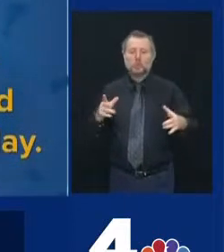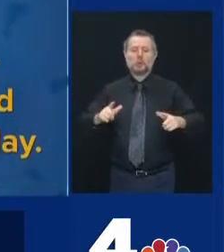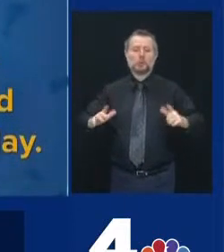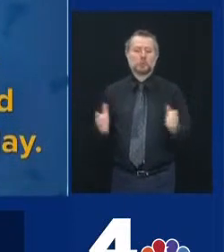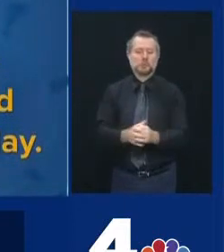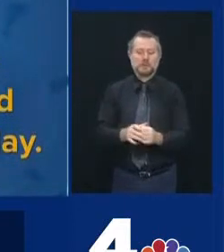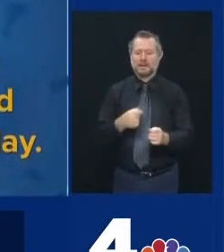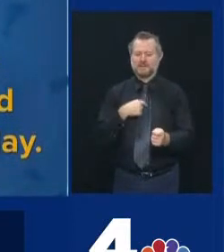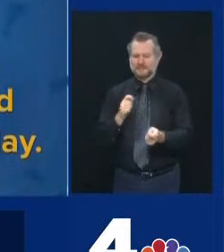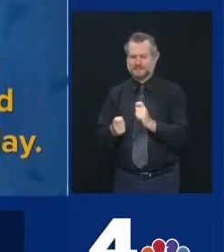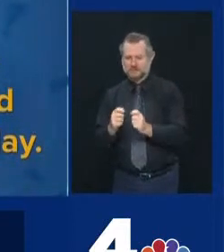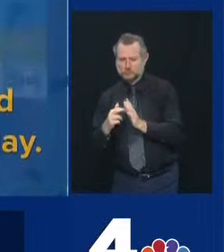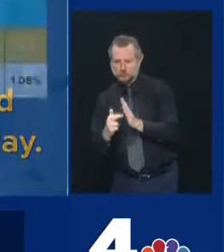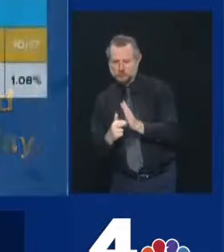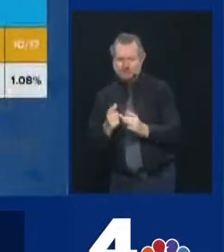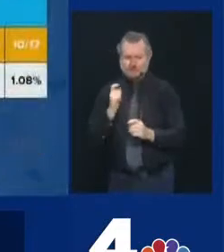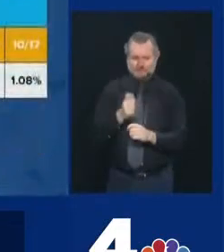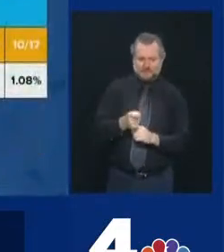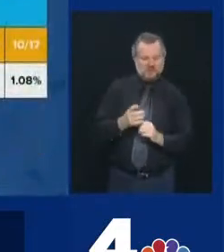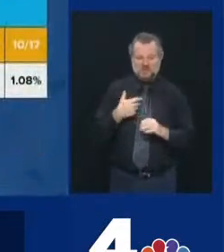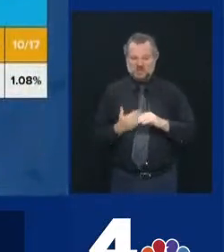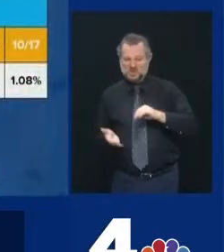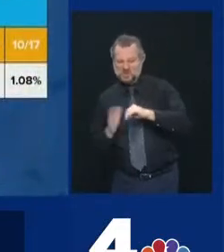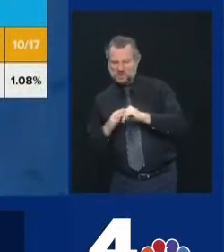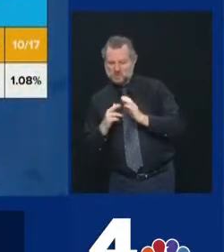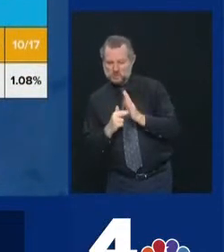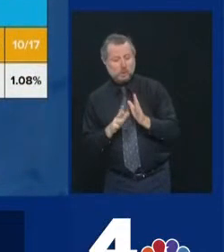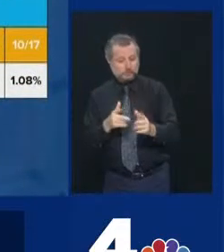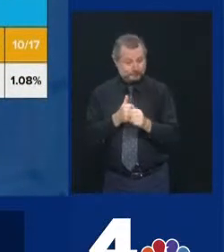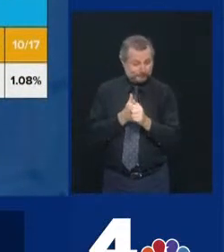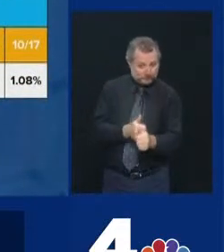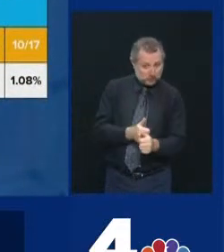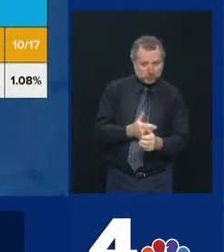can increase regulations. We'll do that all based on the data.